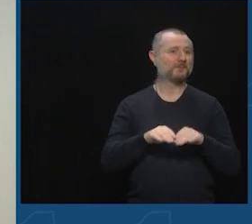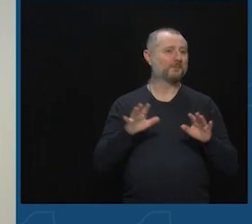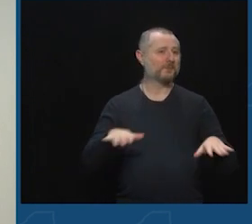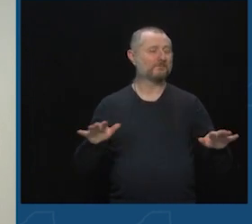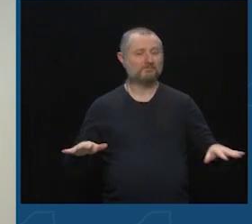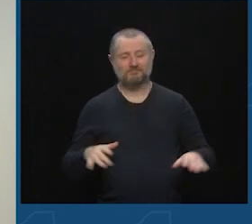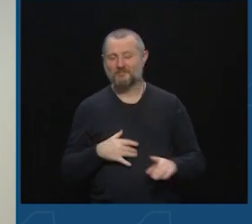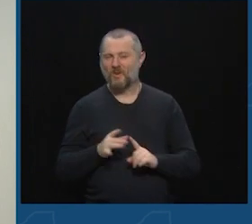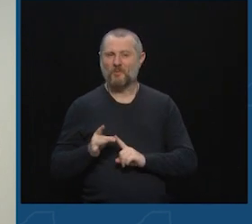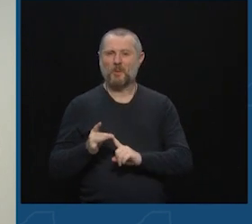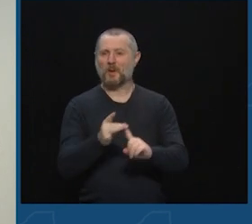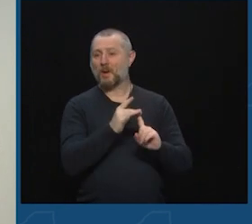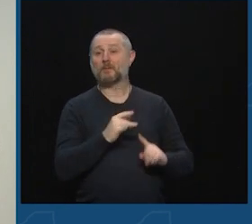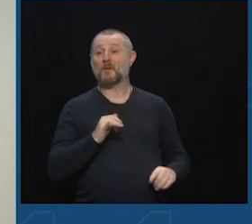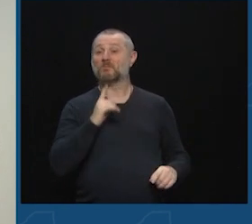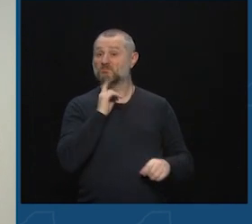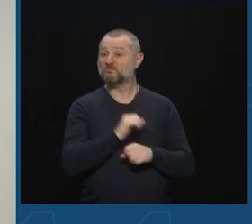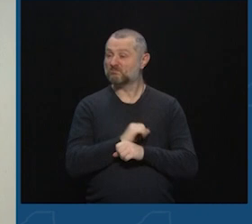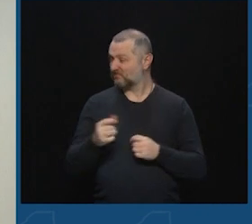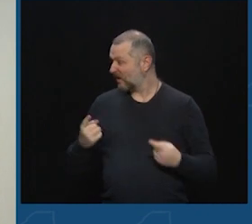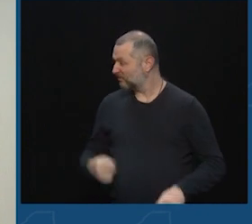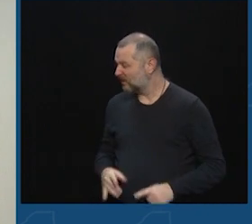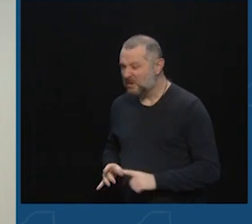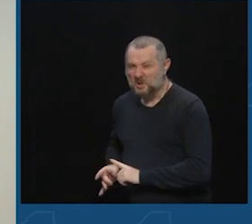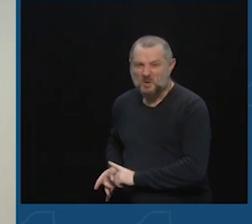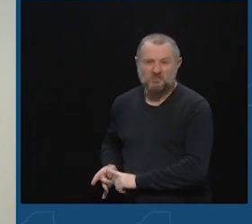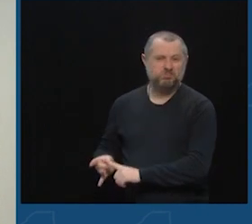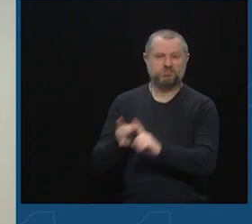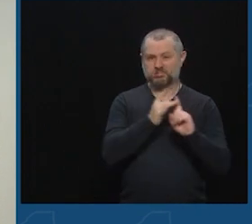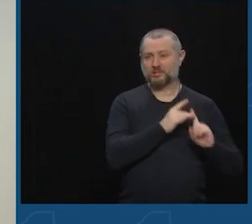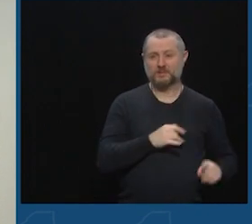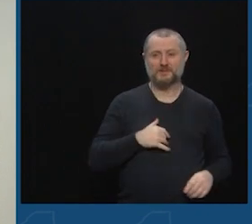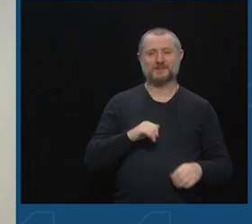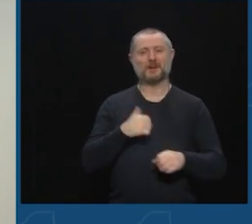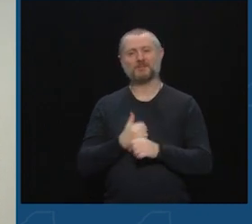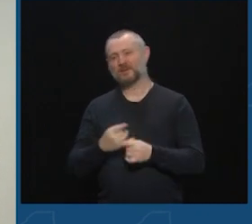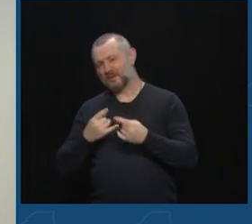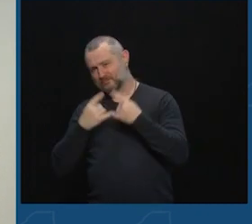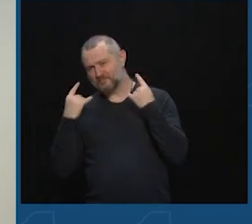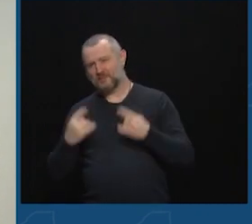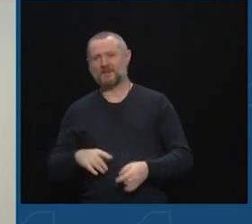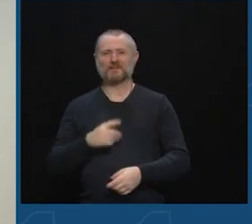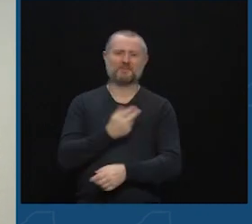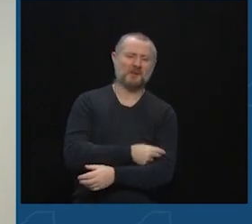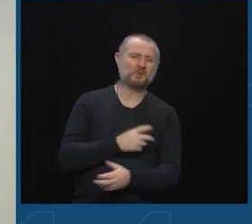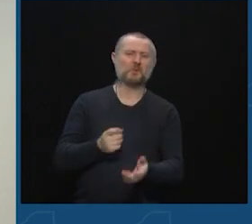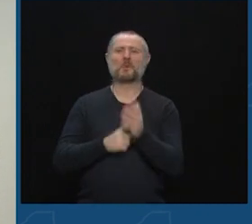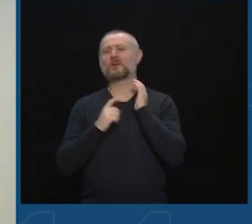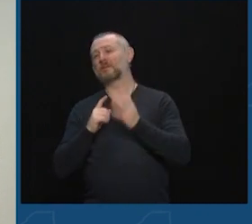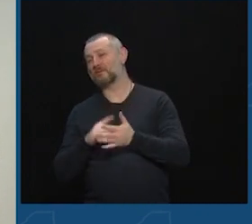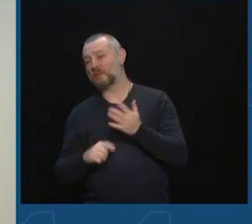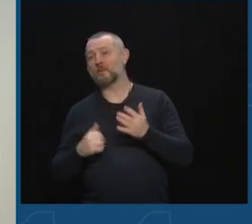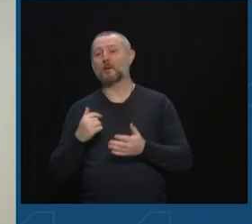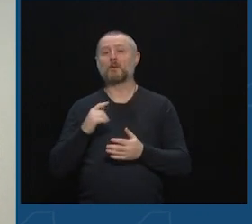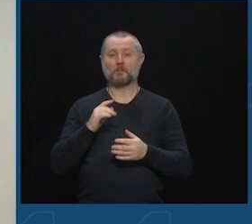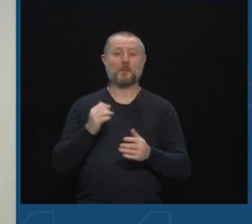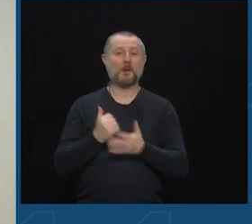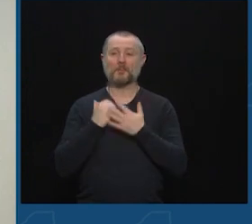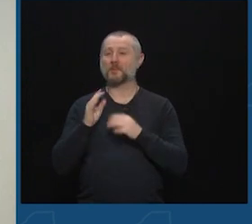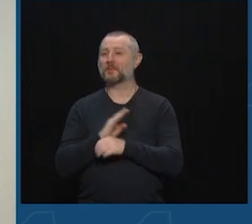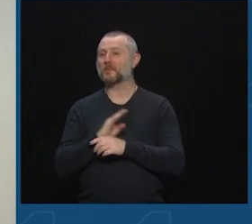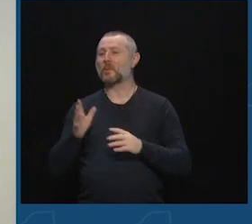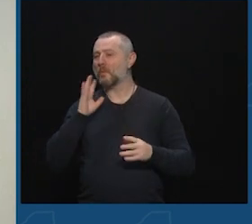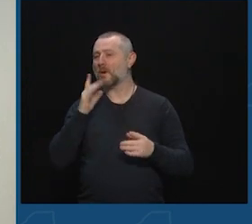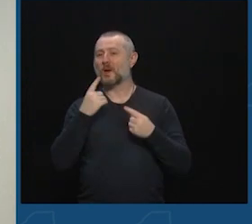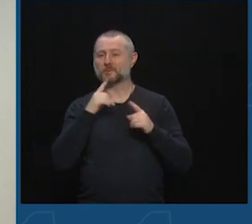and it certainly was. And so we put in some protections in place to help our workplaces and help employees and customers. So we'll be having a conversation about